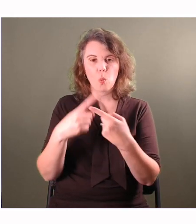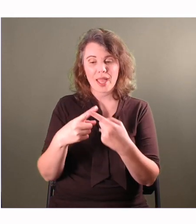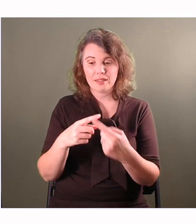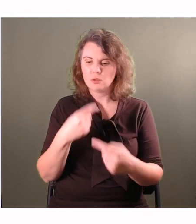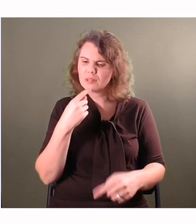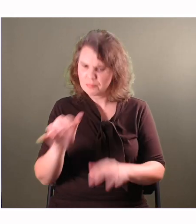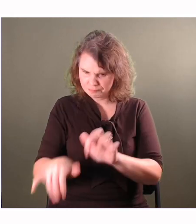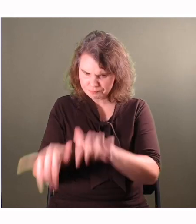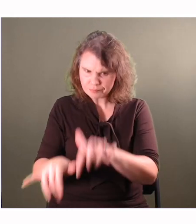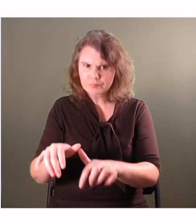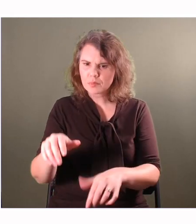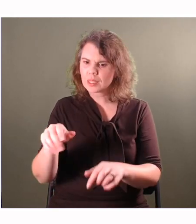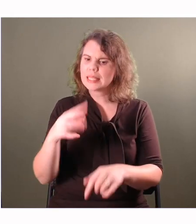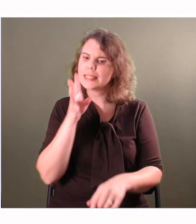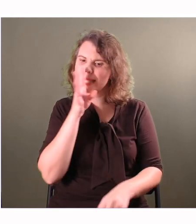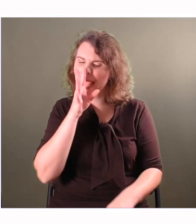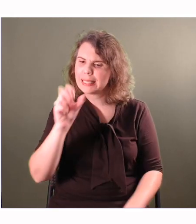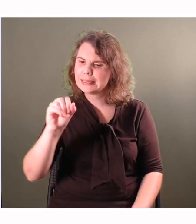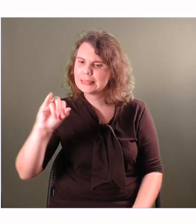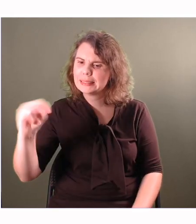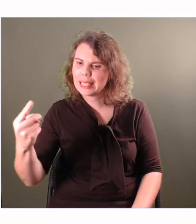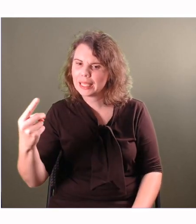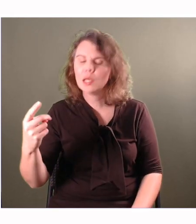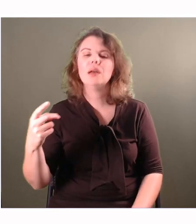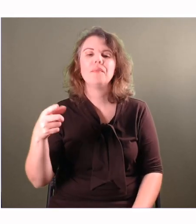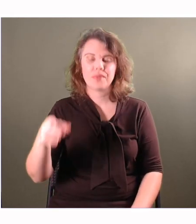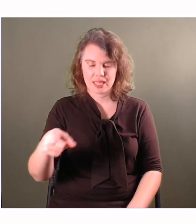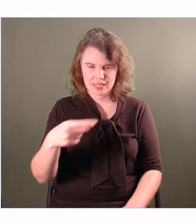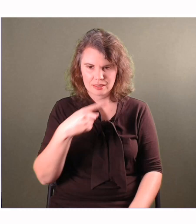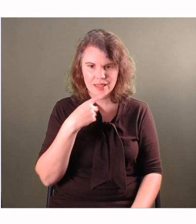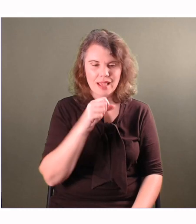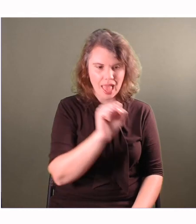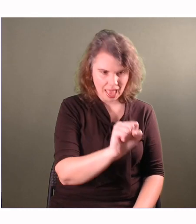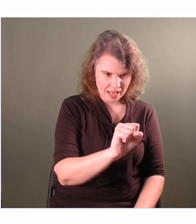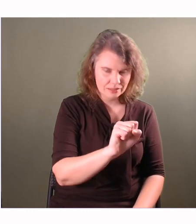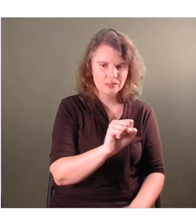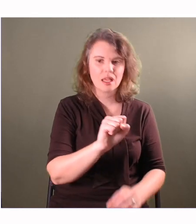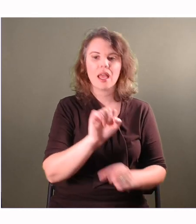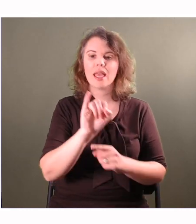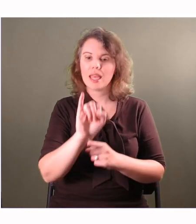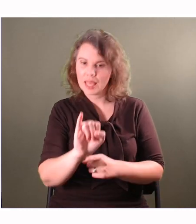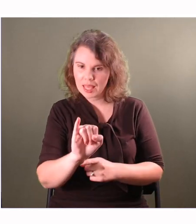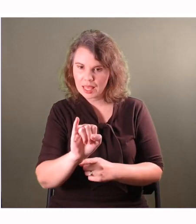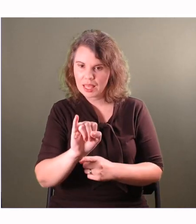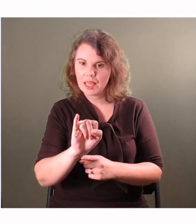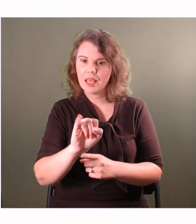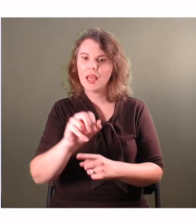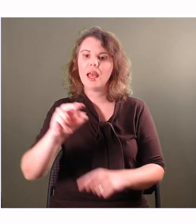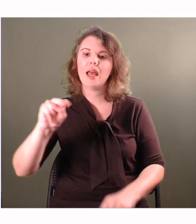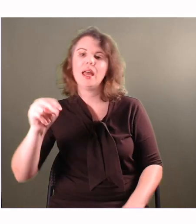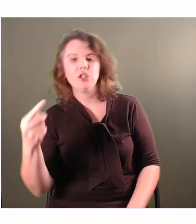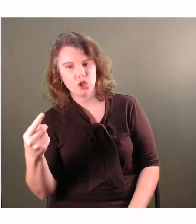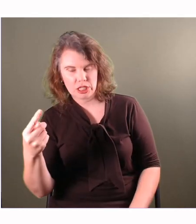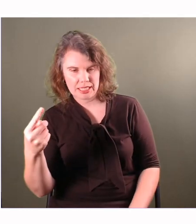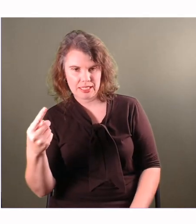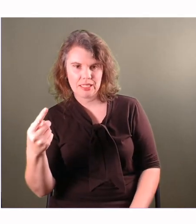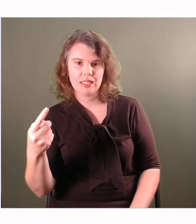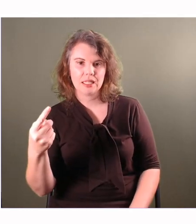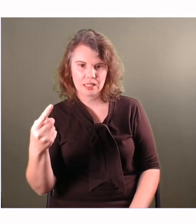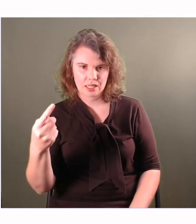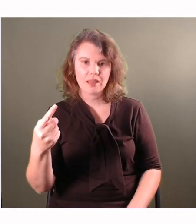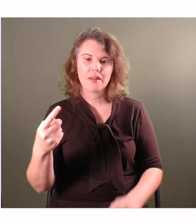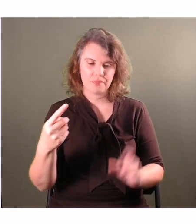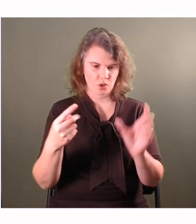When you give it sing to say, it will activate S as an onset, I as a